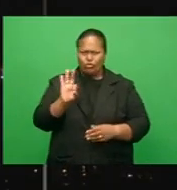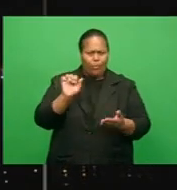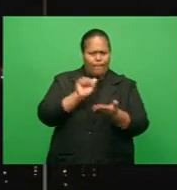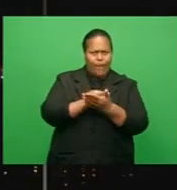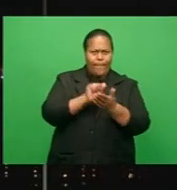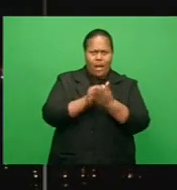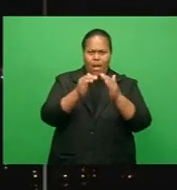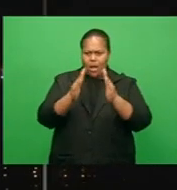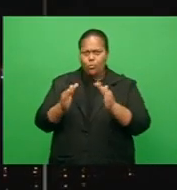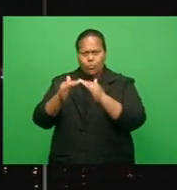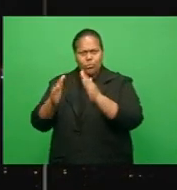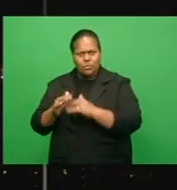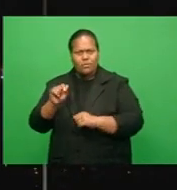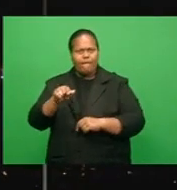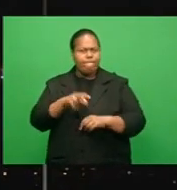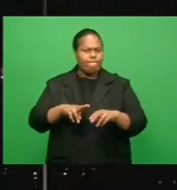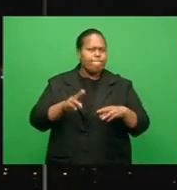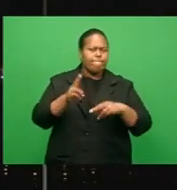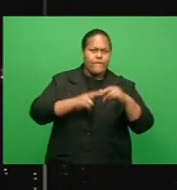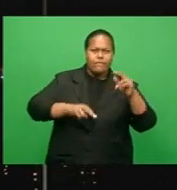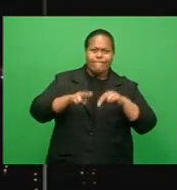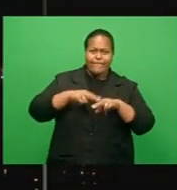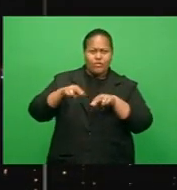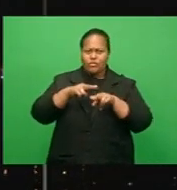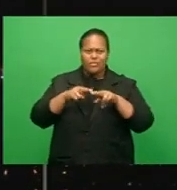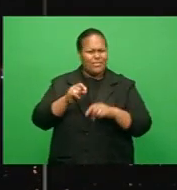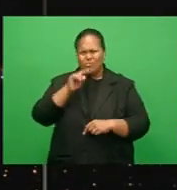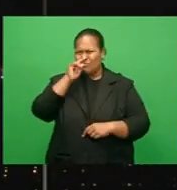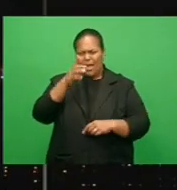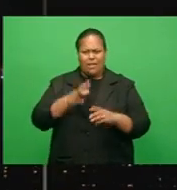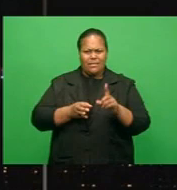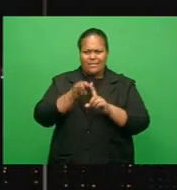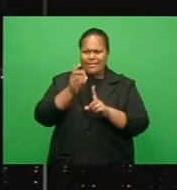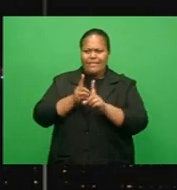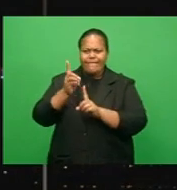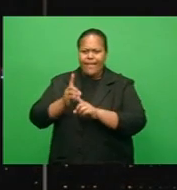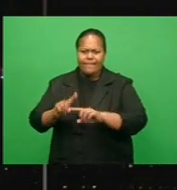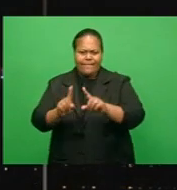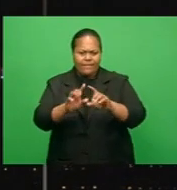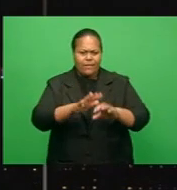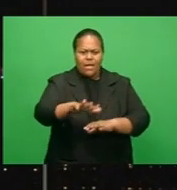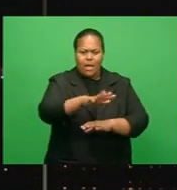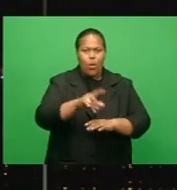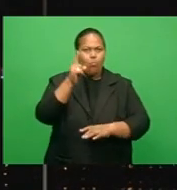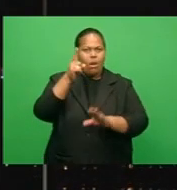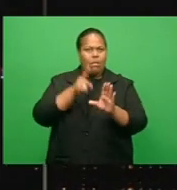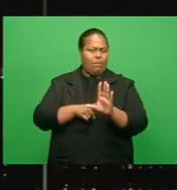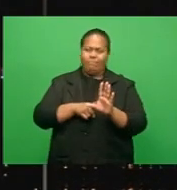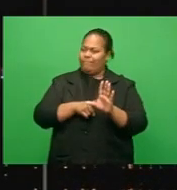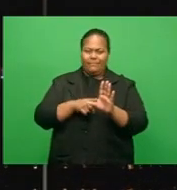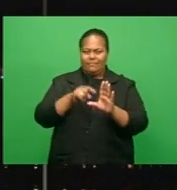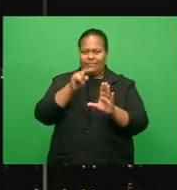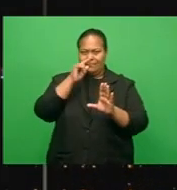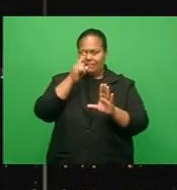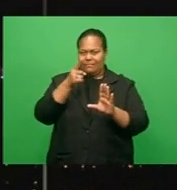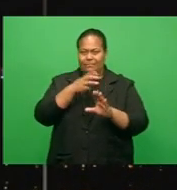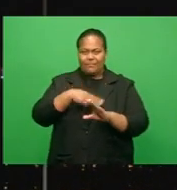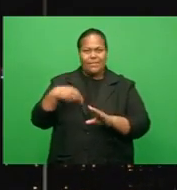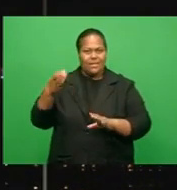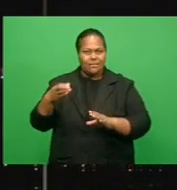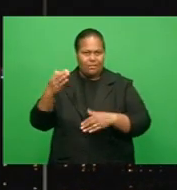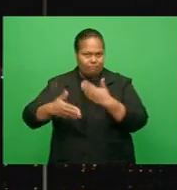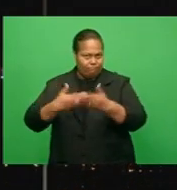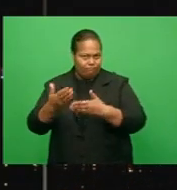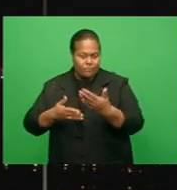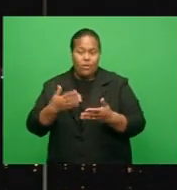Fiji, it's impossible to develop several sites within 1 year, says Housing Minister Pramila Kumar. While wrapping up her Lambasa tour,